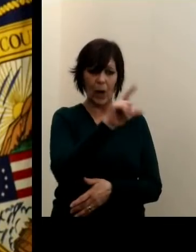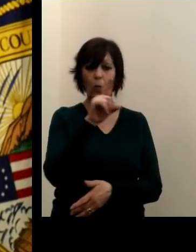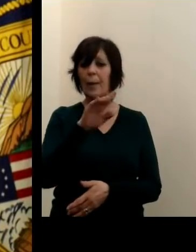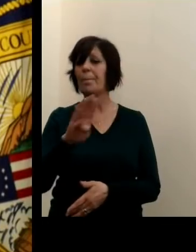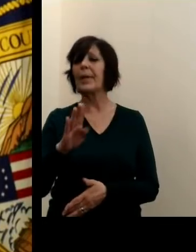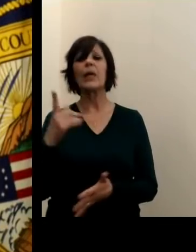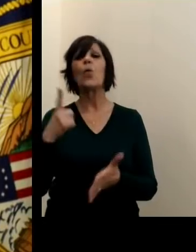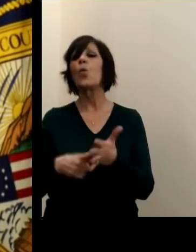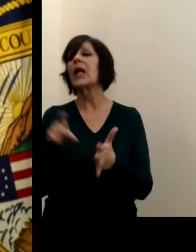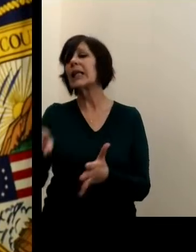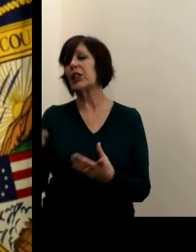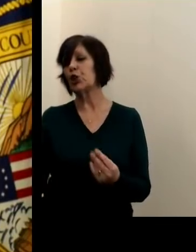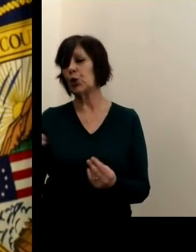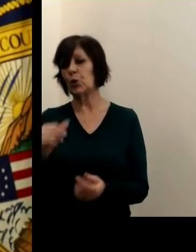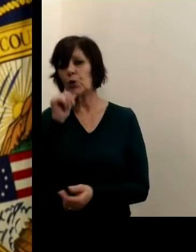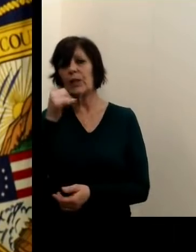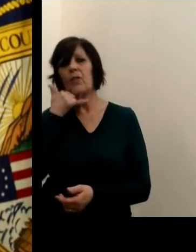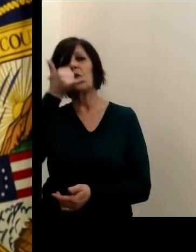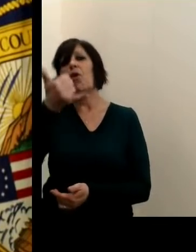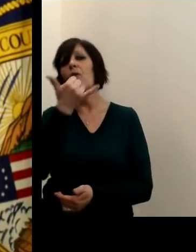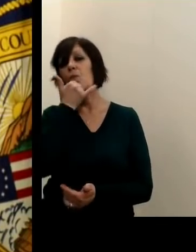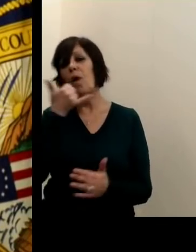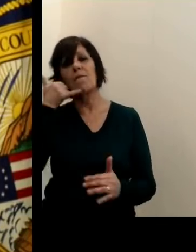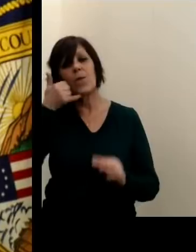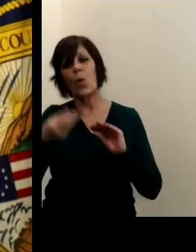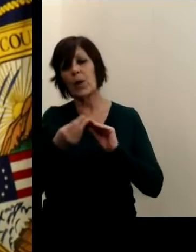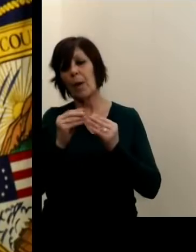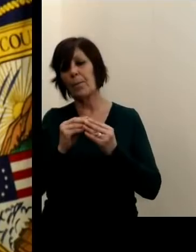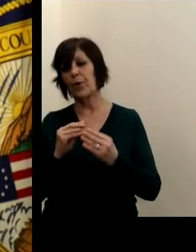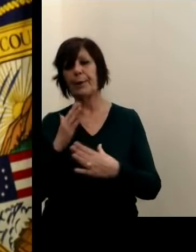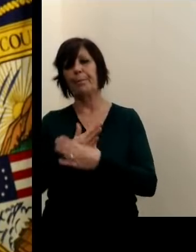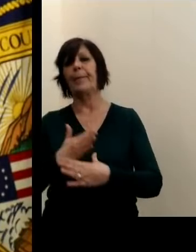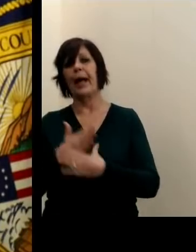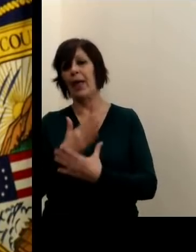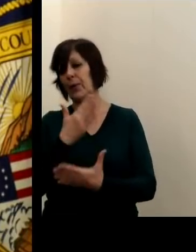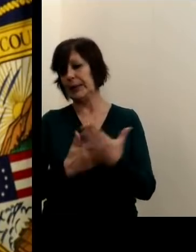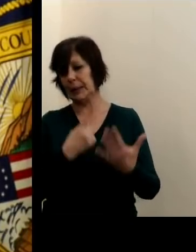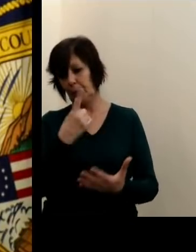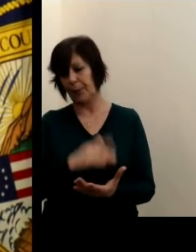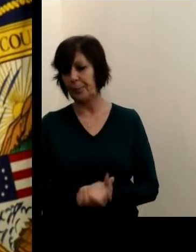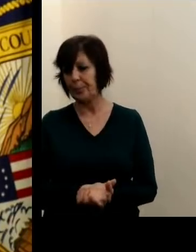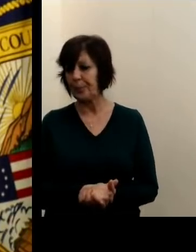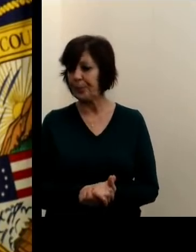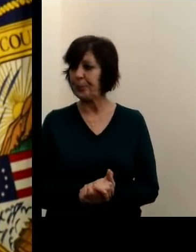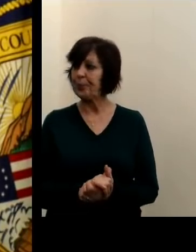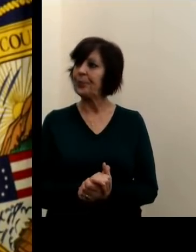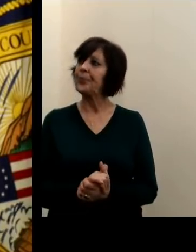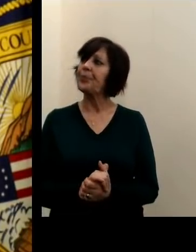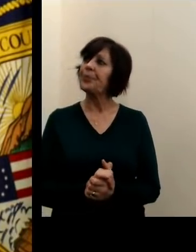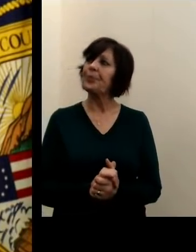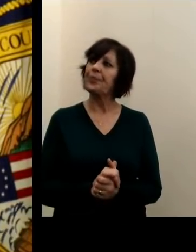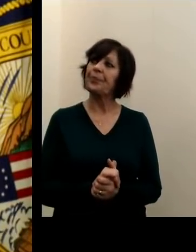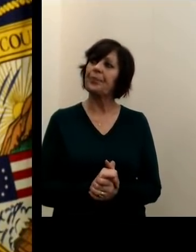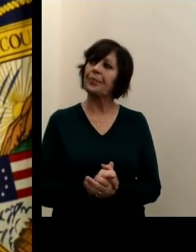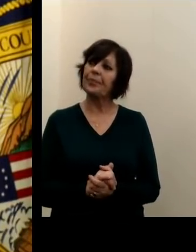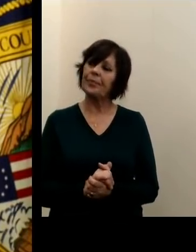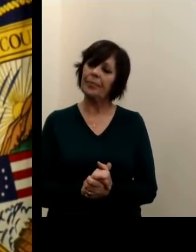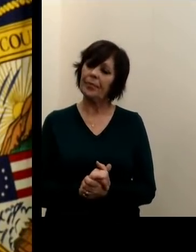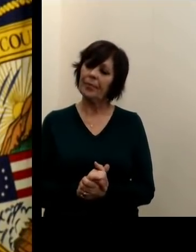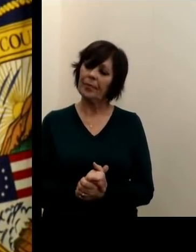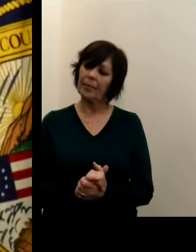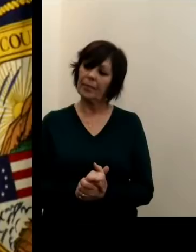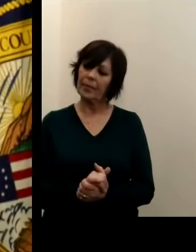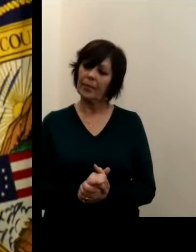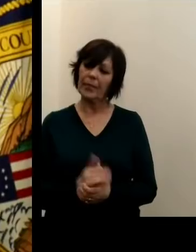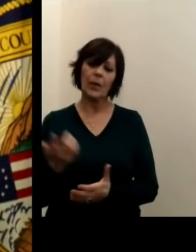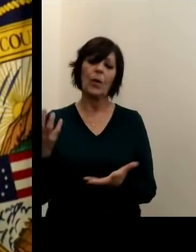need to do so that they're not calling the wrong phone number and bothering somebody who's working for the county or working at a pharmacy? What does somebody